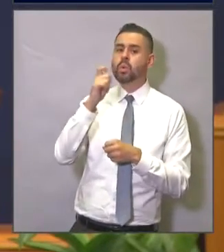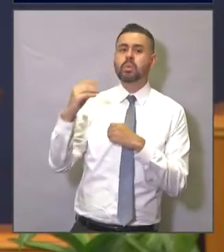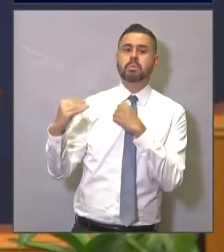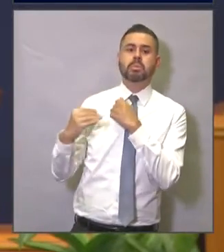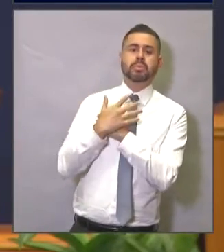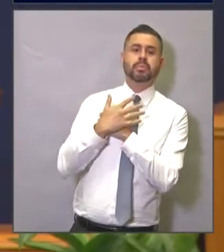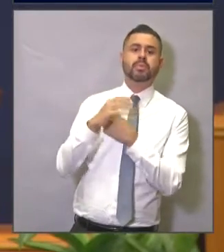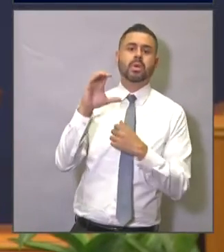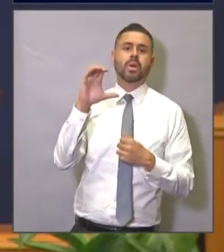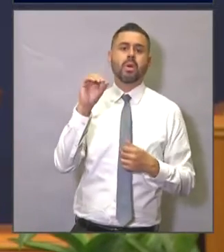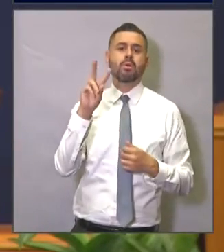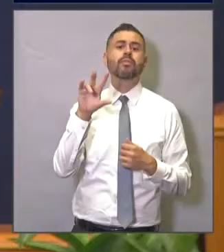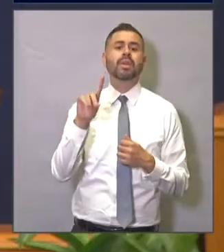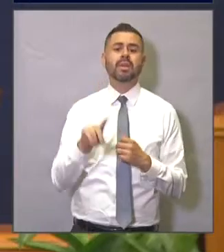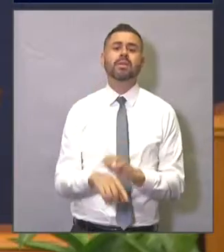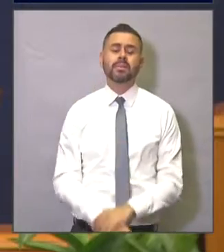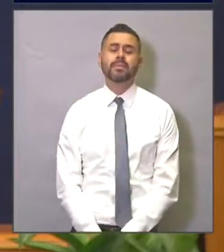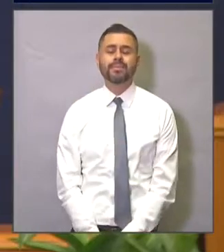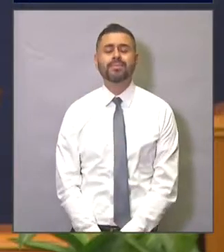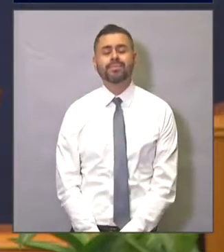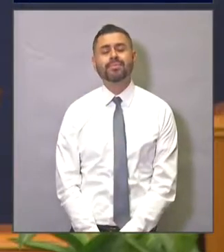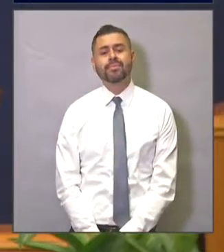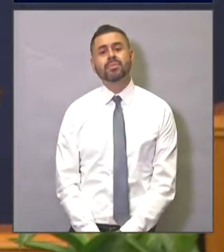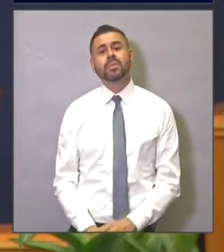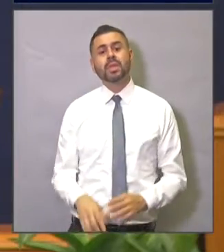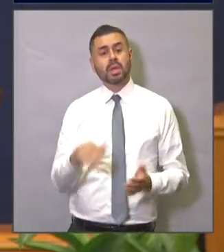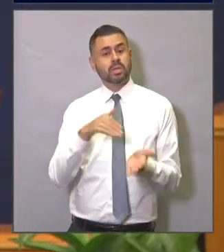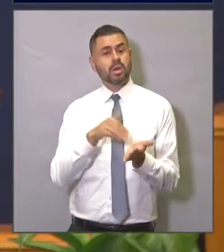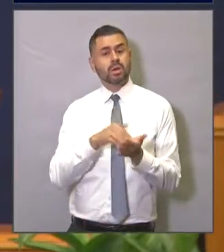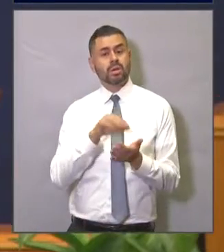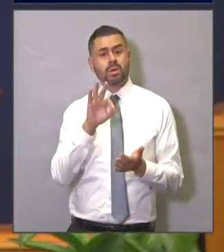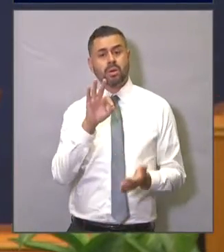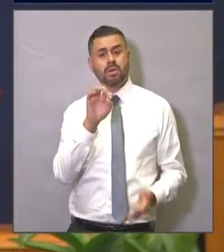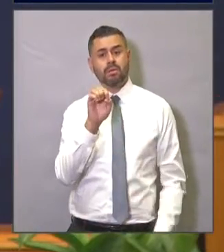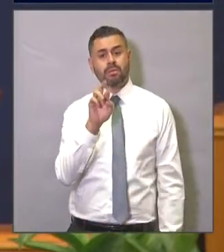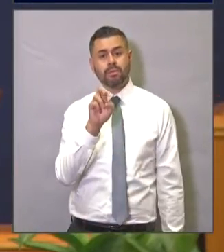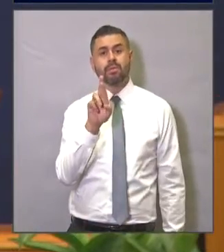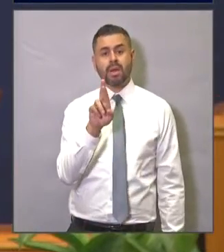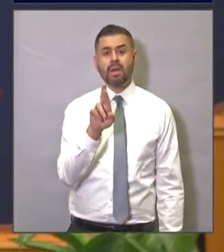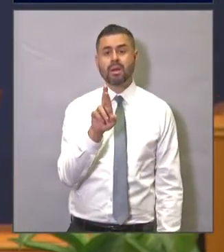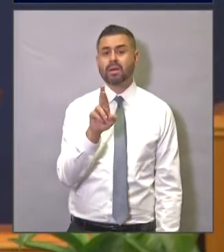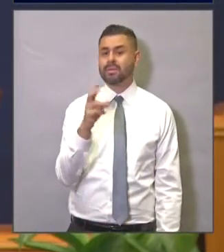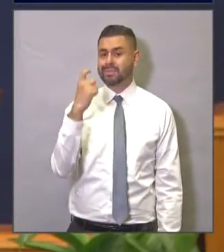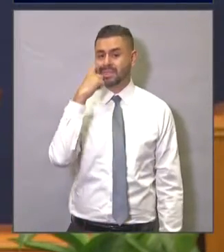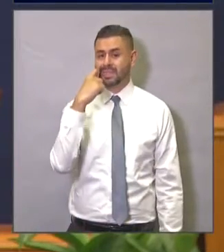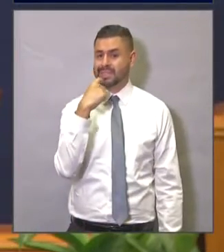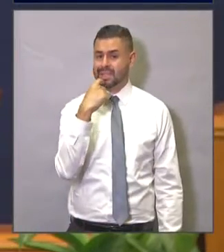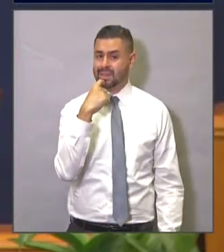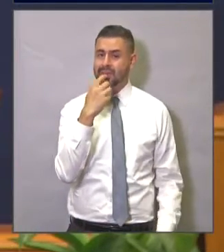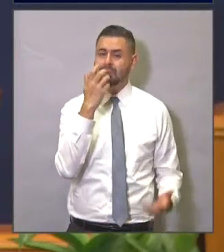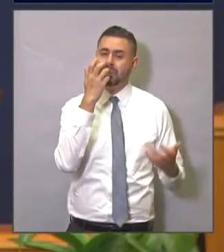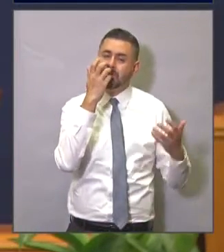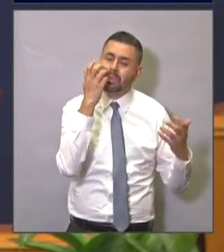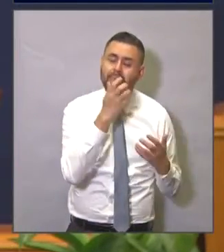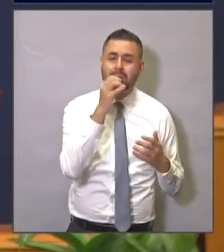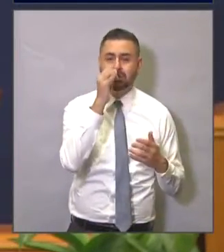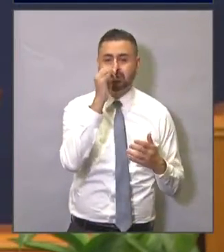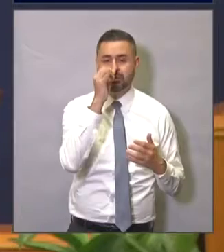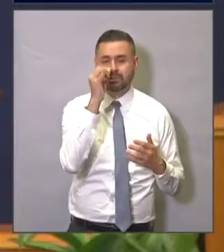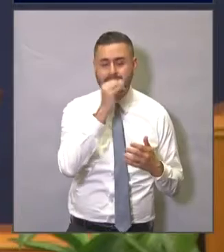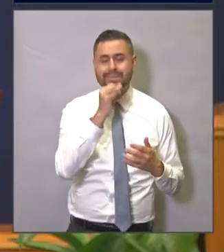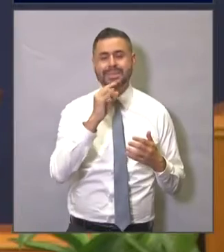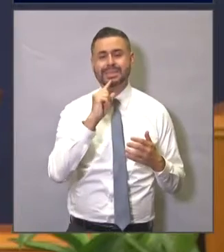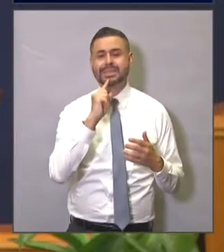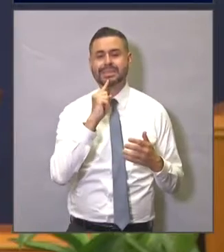And to everyone, please realize, just as Dr. Ferrer indicated, how absolutely widespread this virus is at this